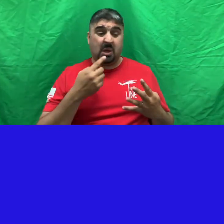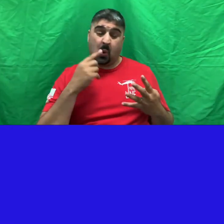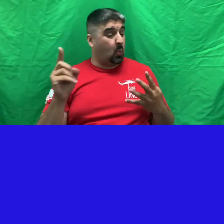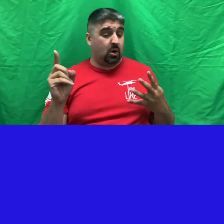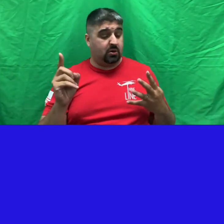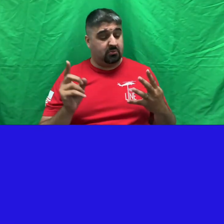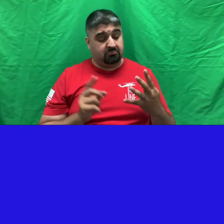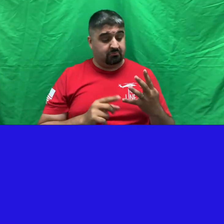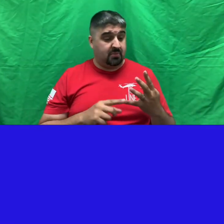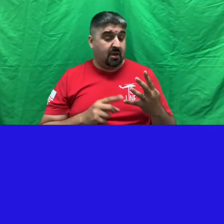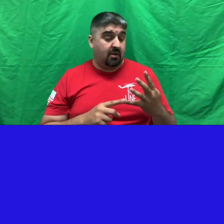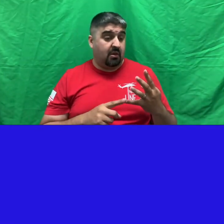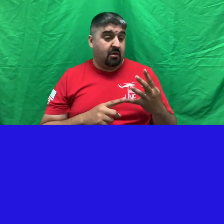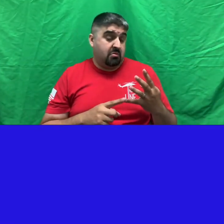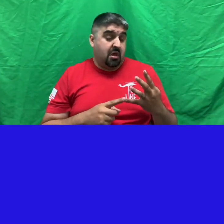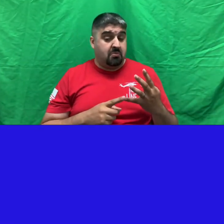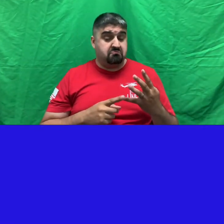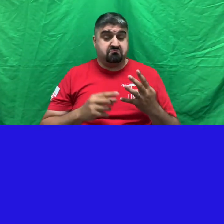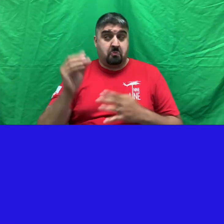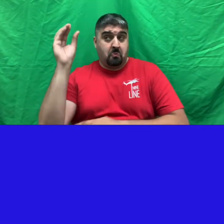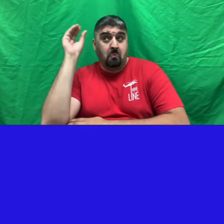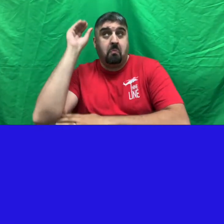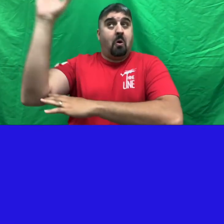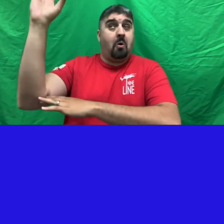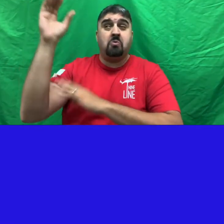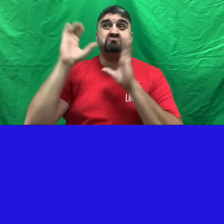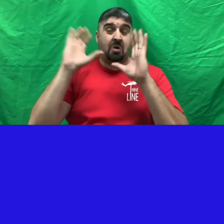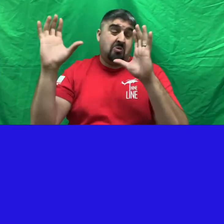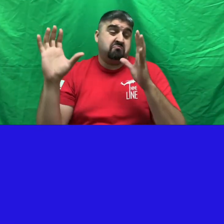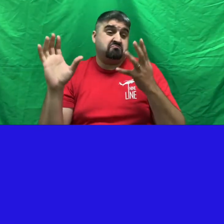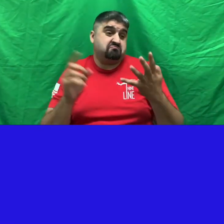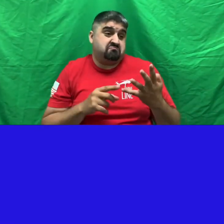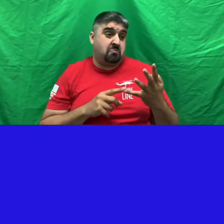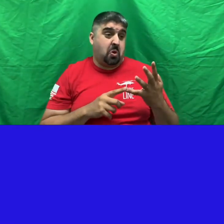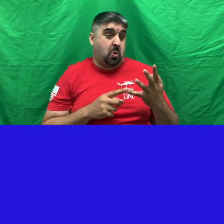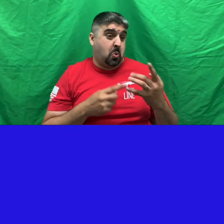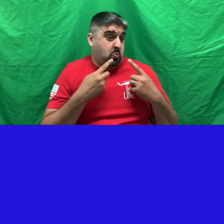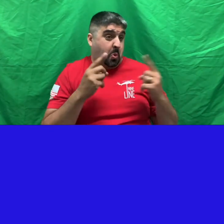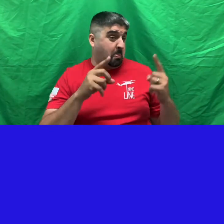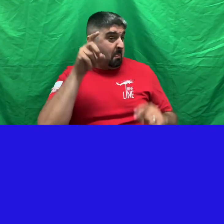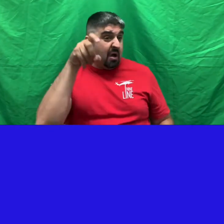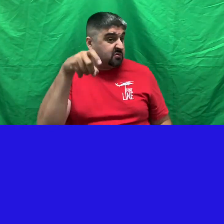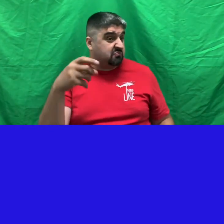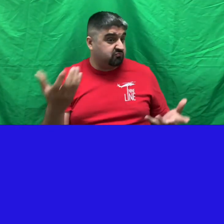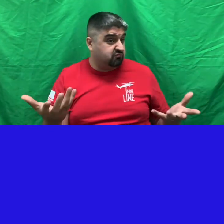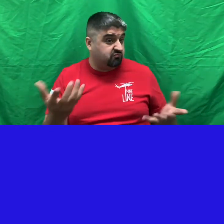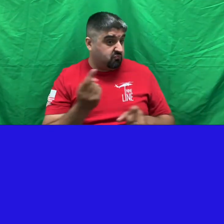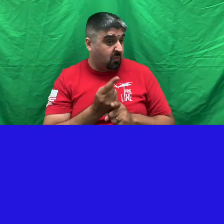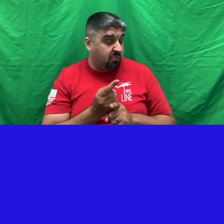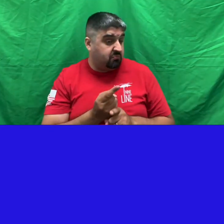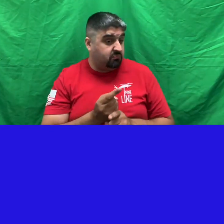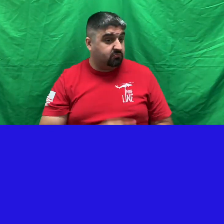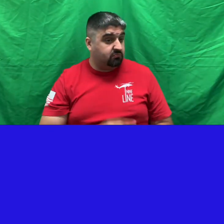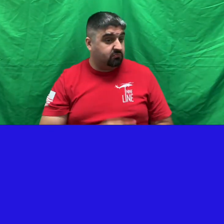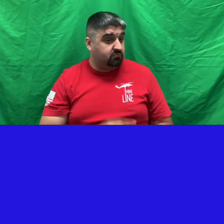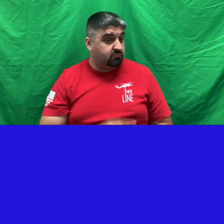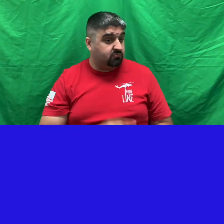work, I knew that running, waving, jumping, and shouting try just had to work."